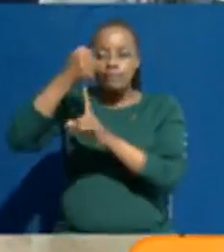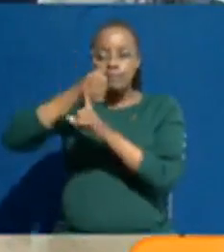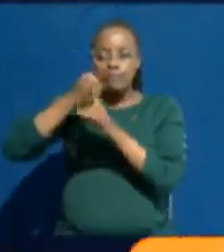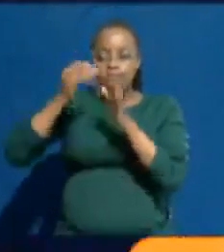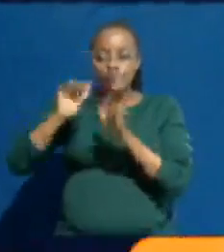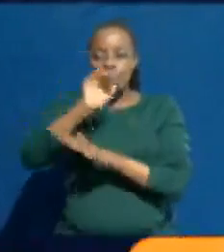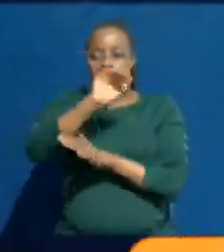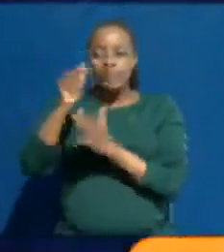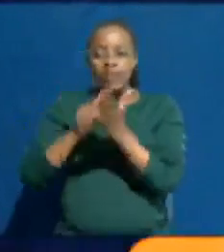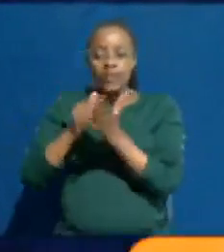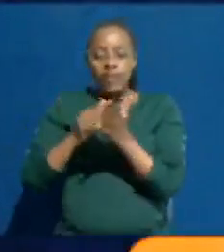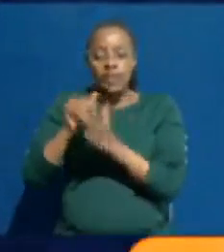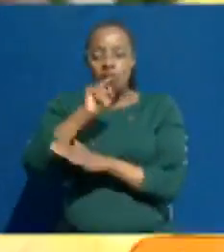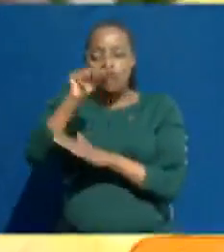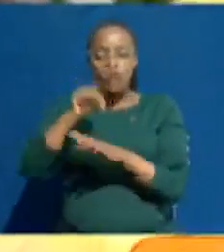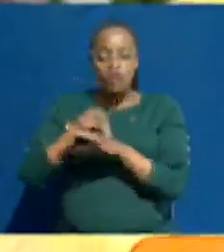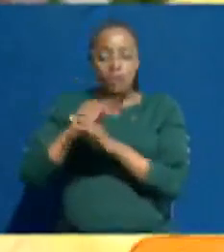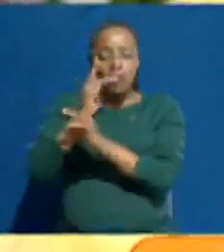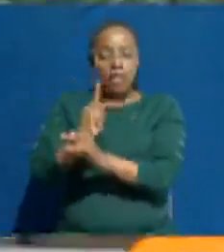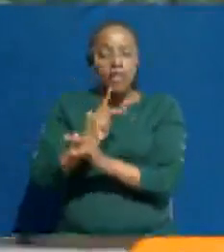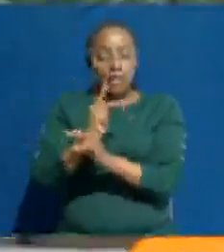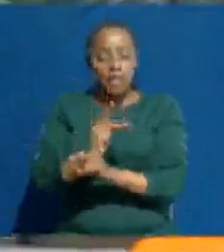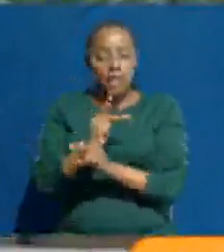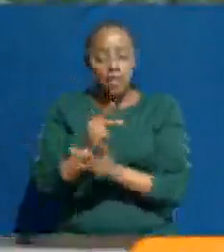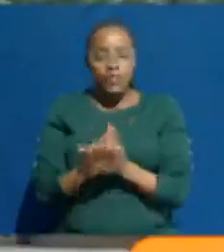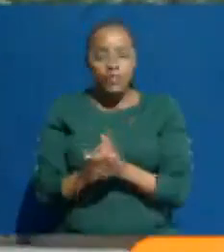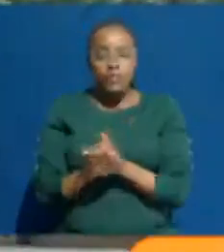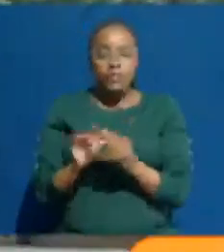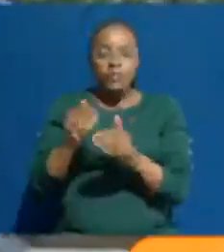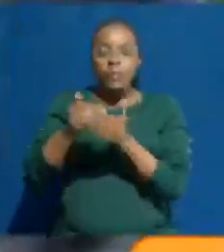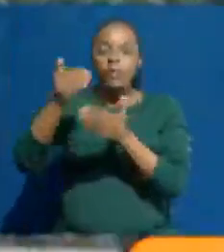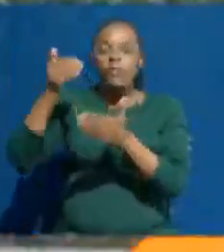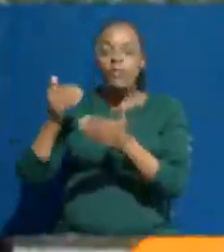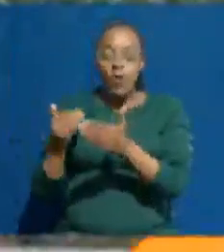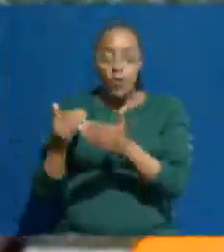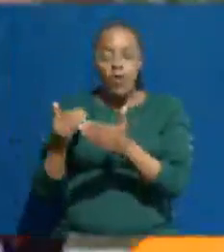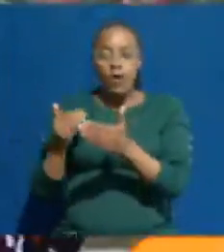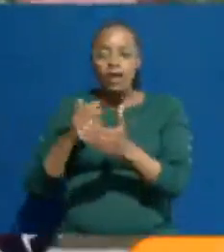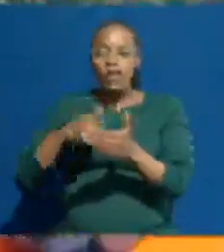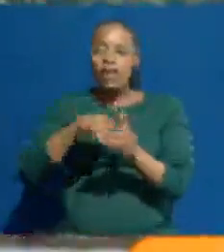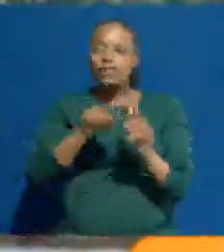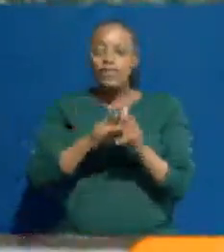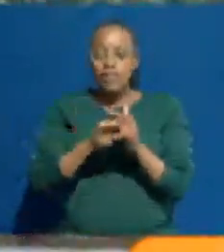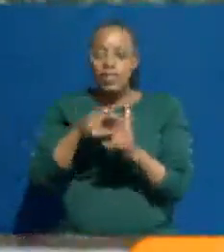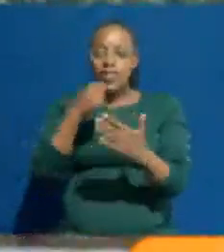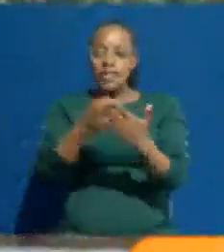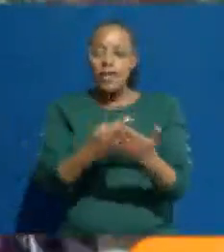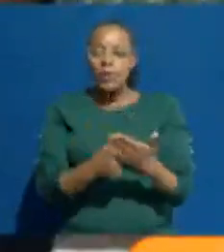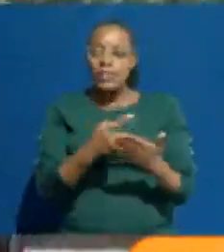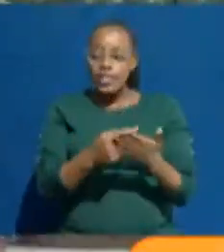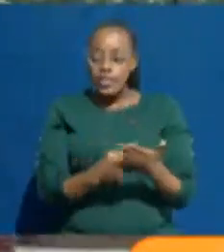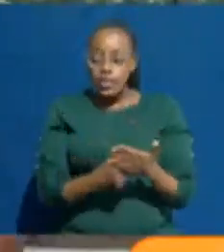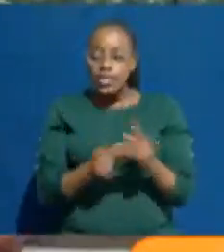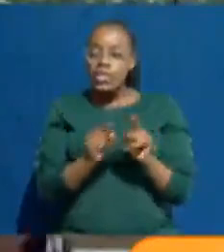on vulnerable nations to be cautious. Even before we start even negotiations,